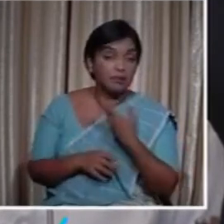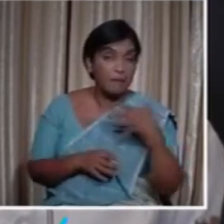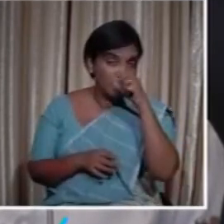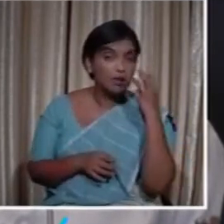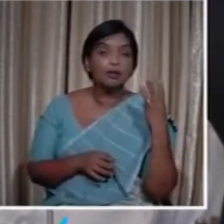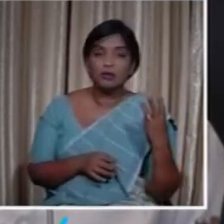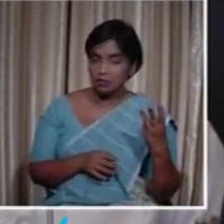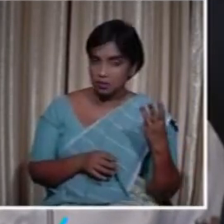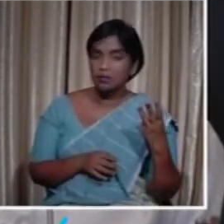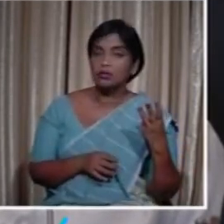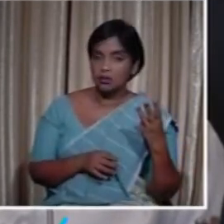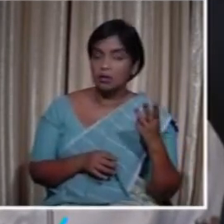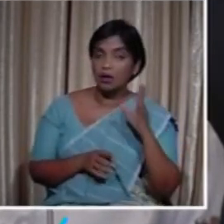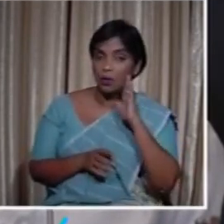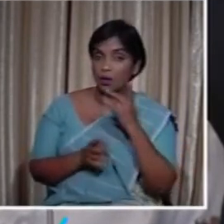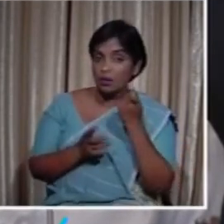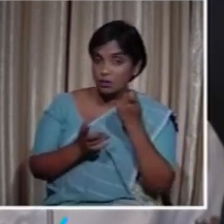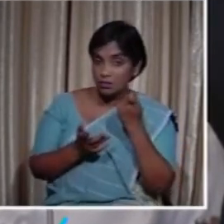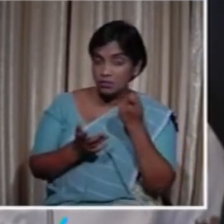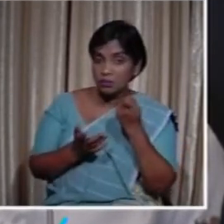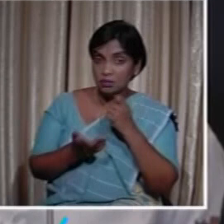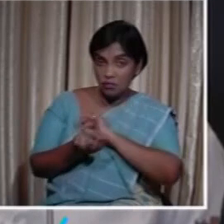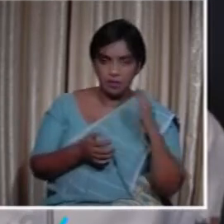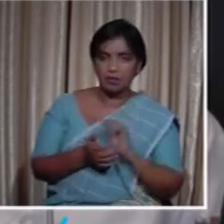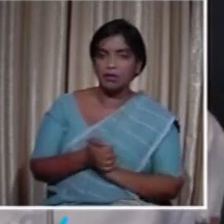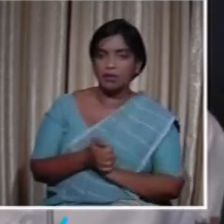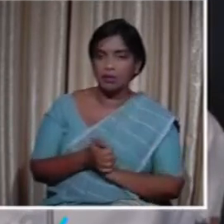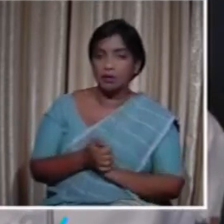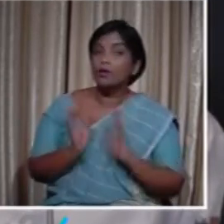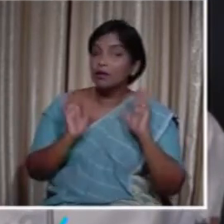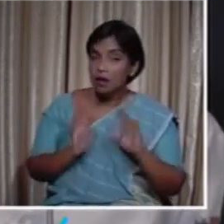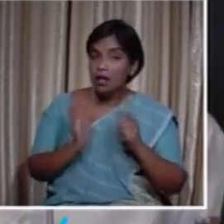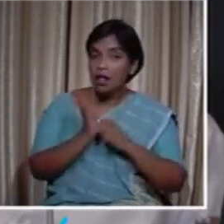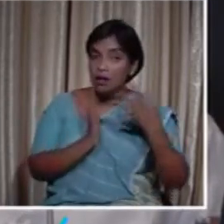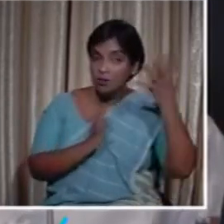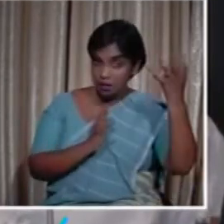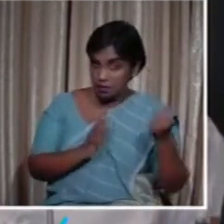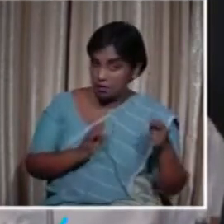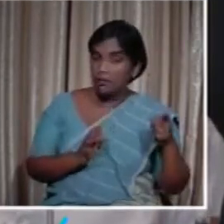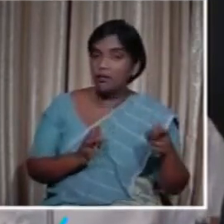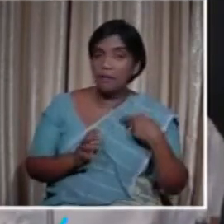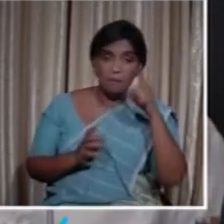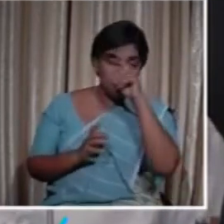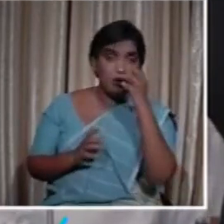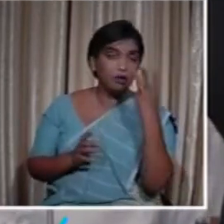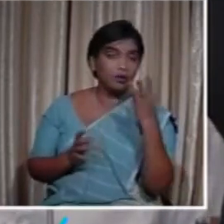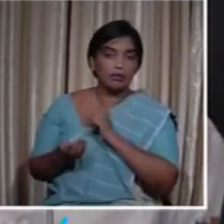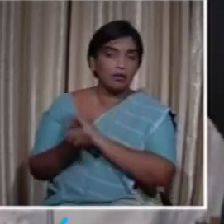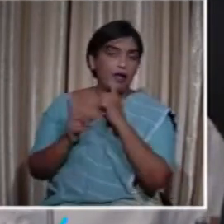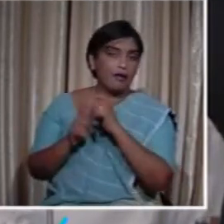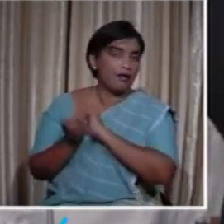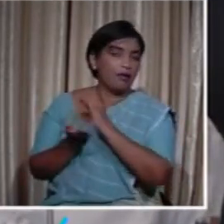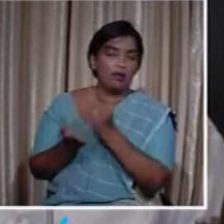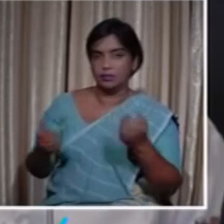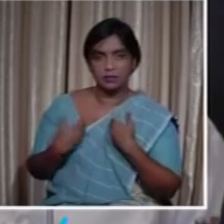country has enough foreign reserves for 3 months. We have not had foreign exchange reserves for 3 months since the loan was taken. Our former officials took loans